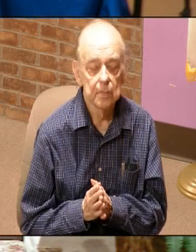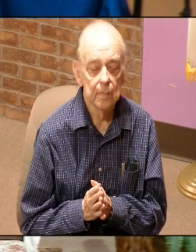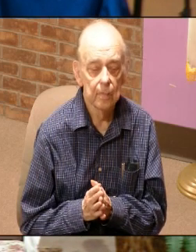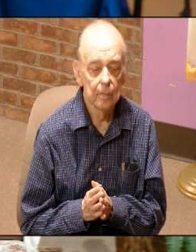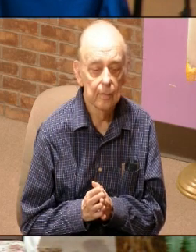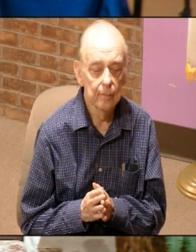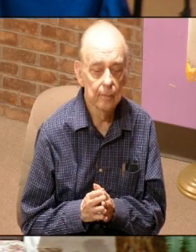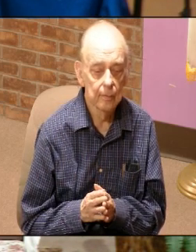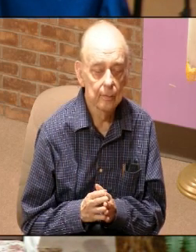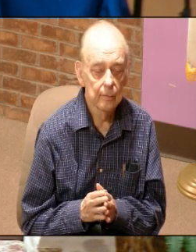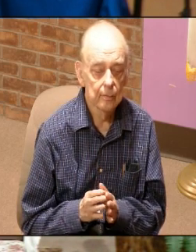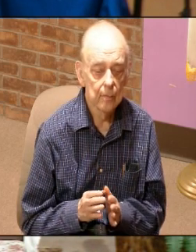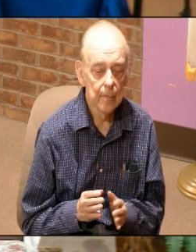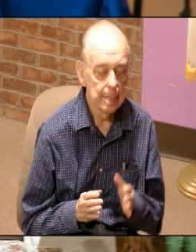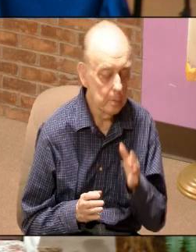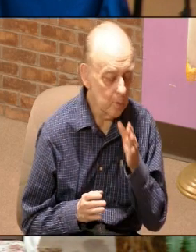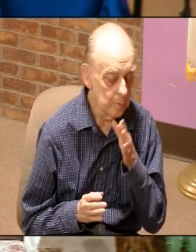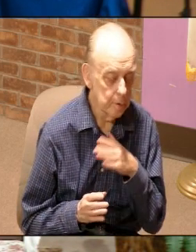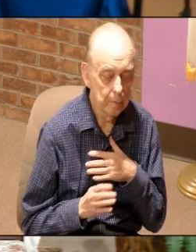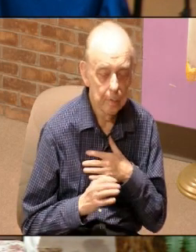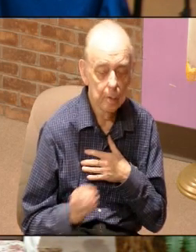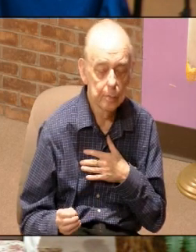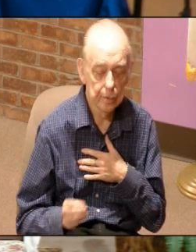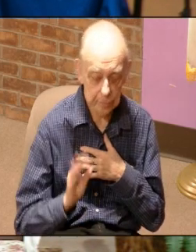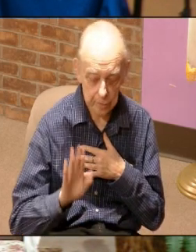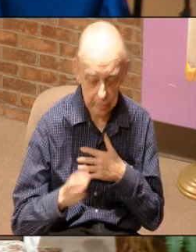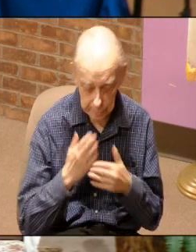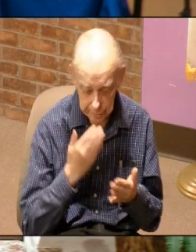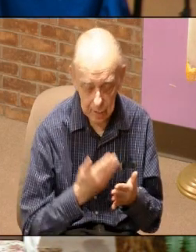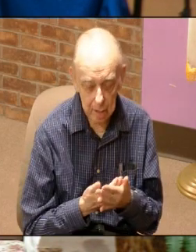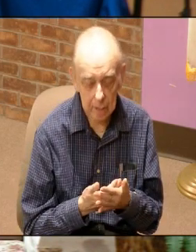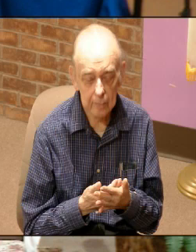And she puts her son